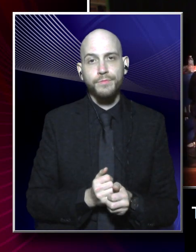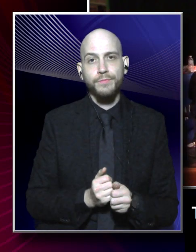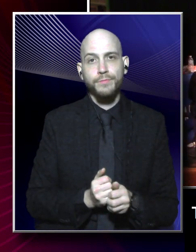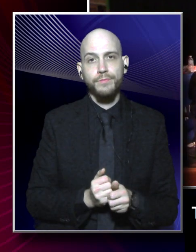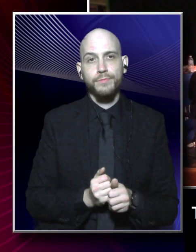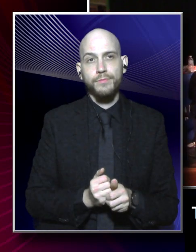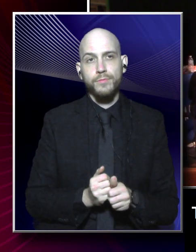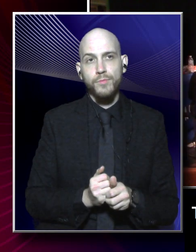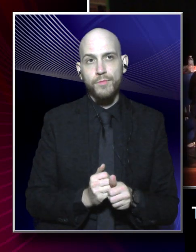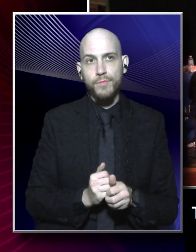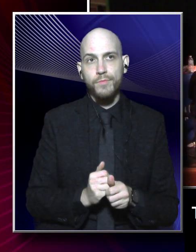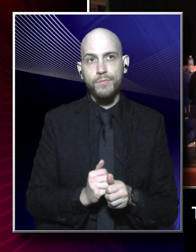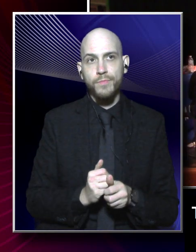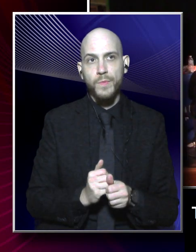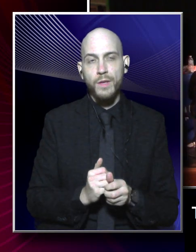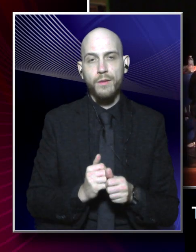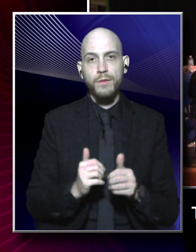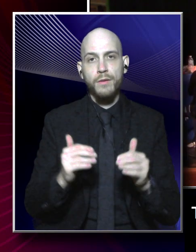Next,